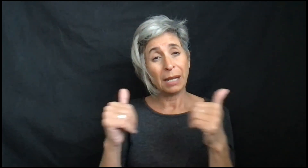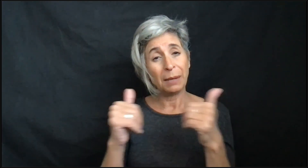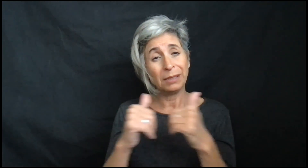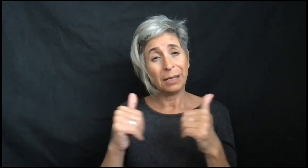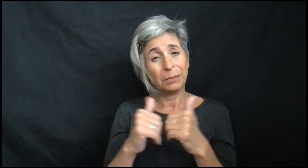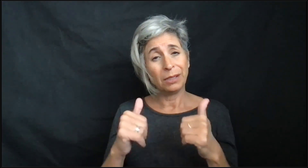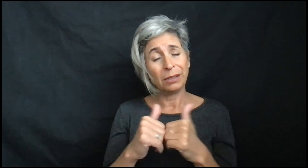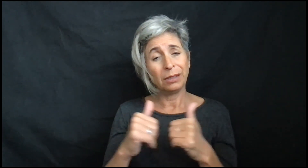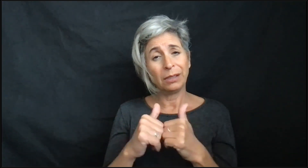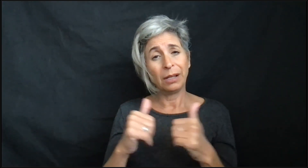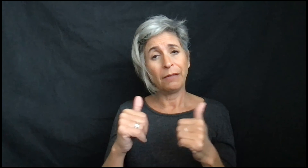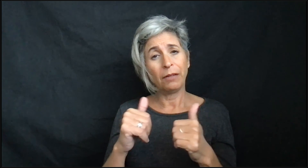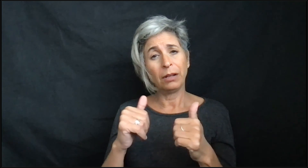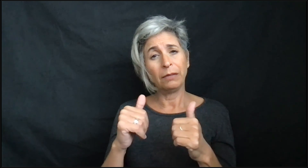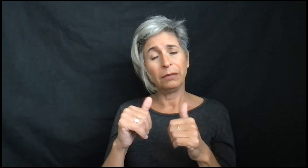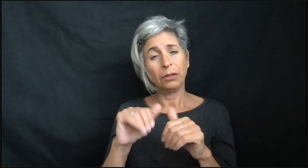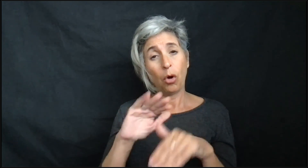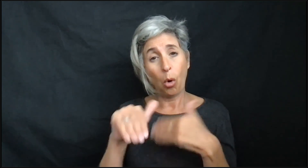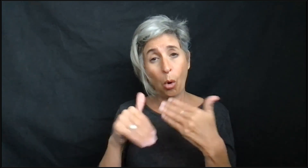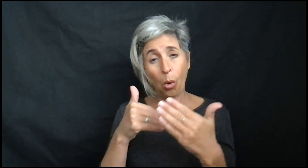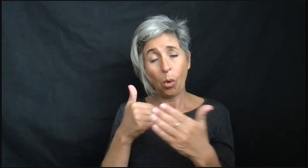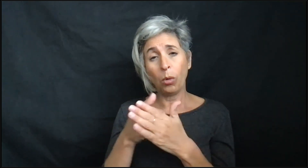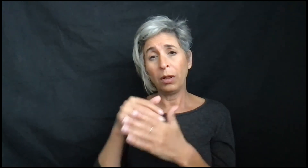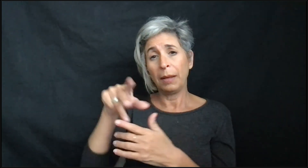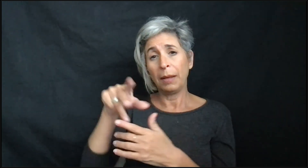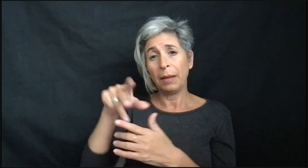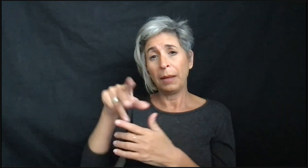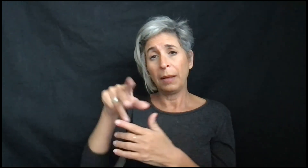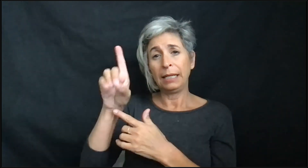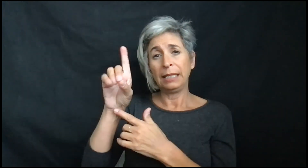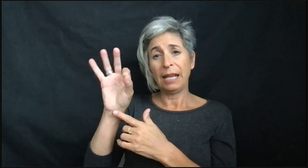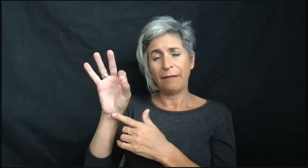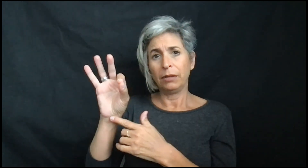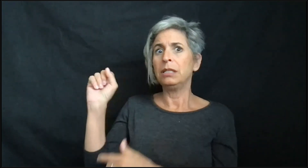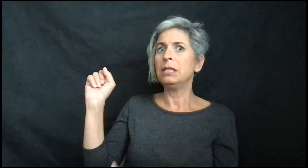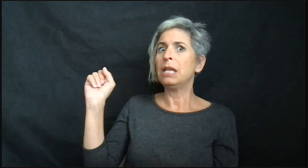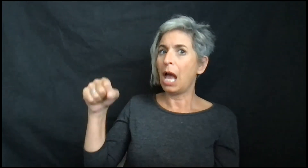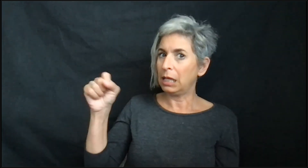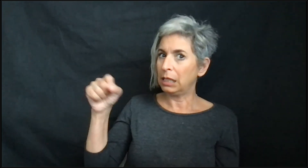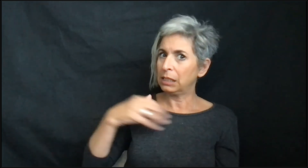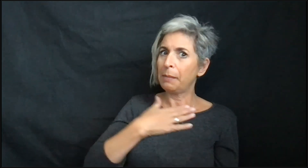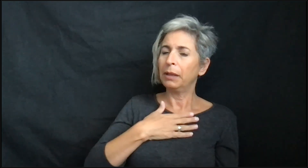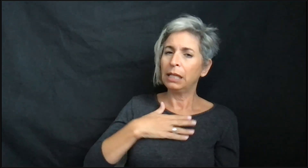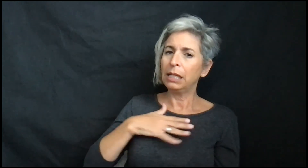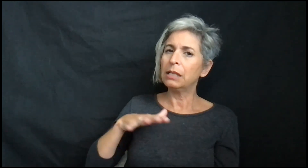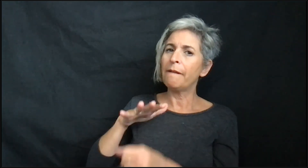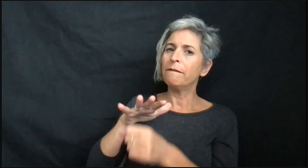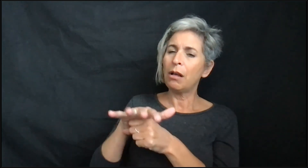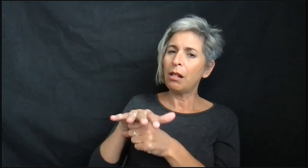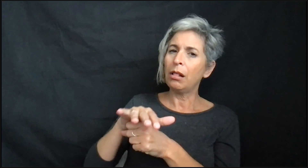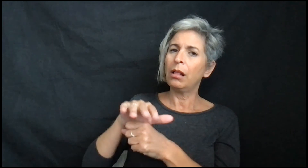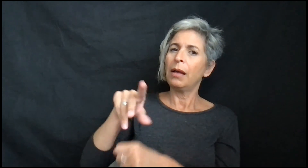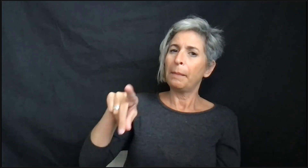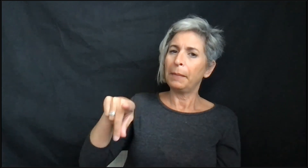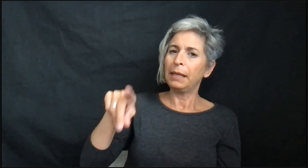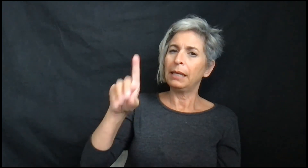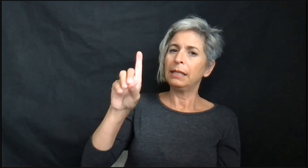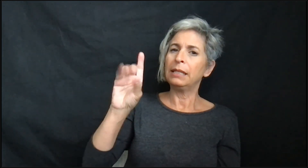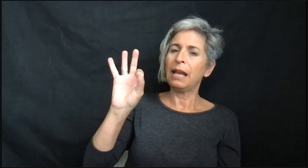PDF drawing? Whole PDFs, please. Yes. I think Deborah insisted on that as well.